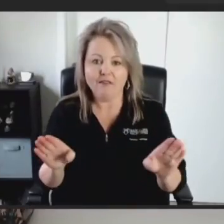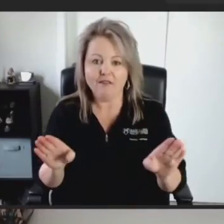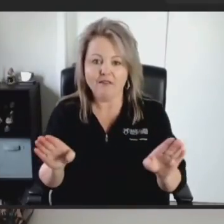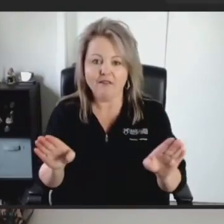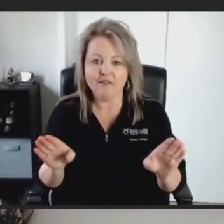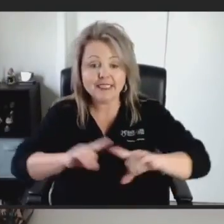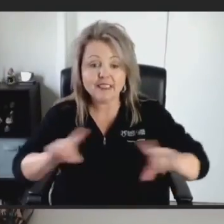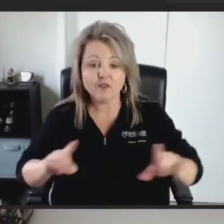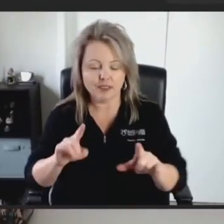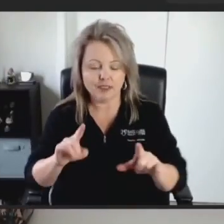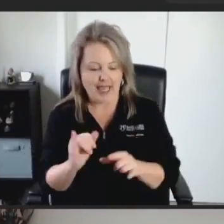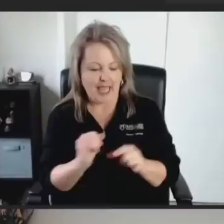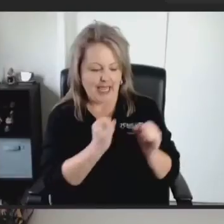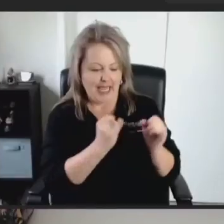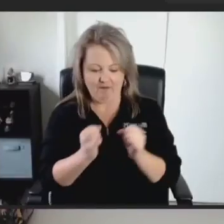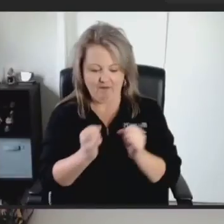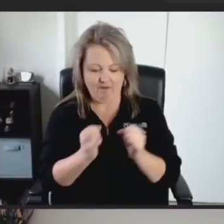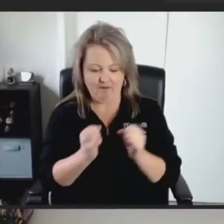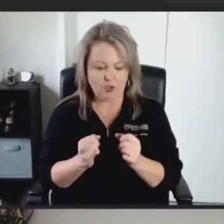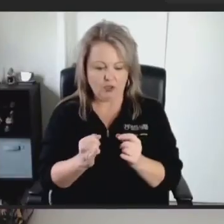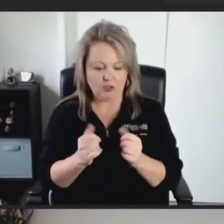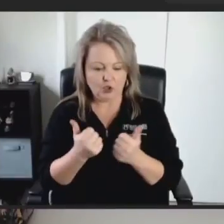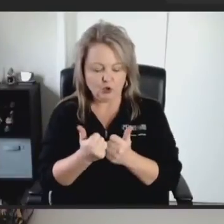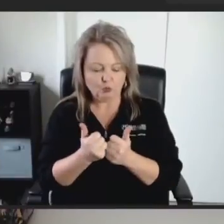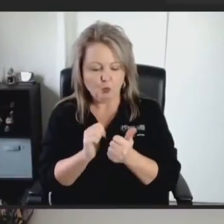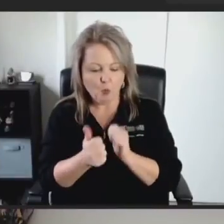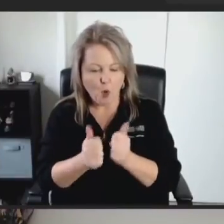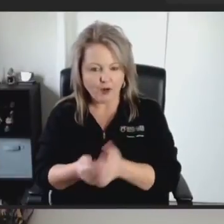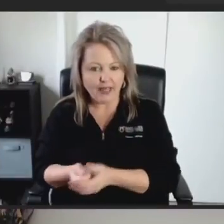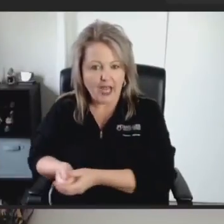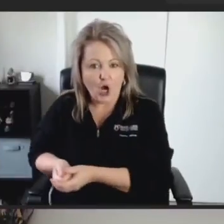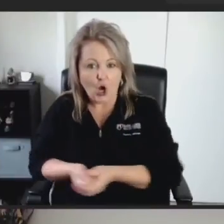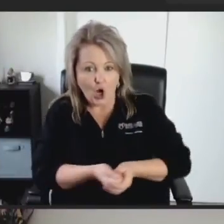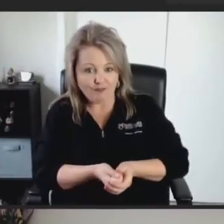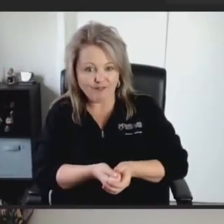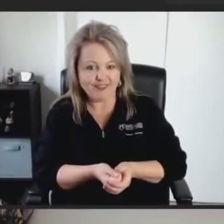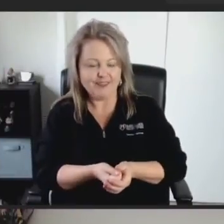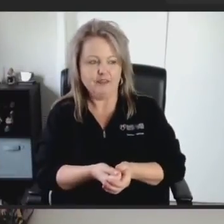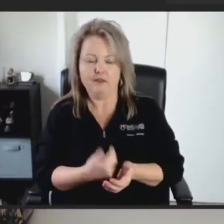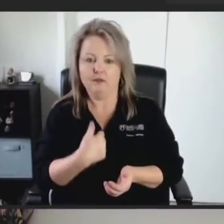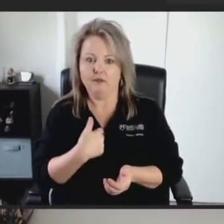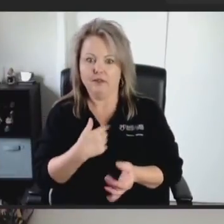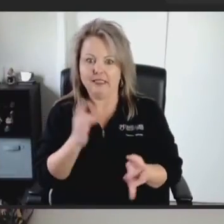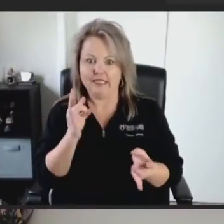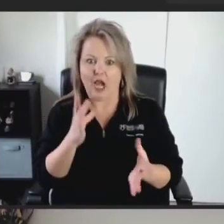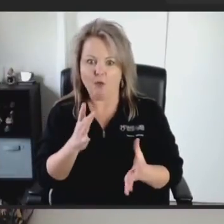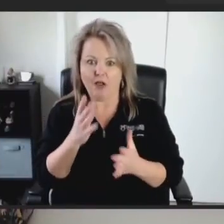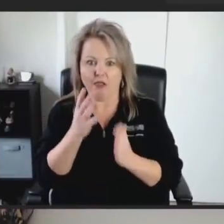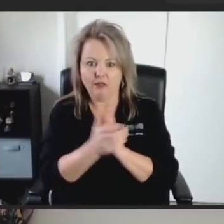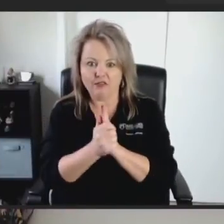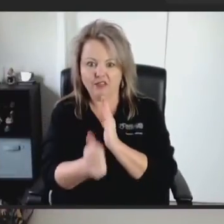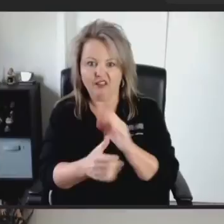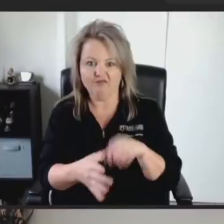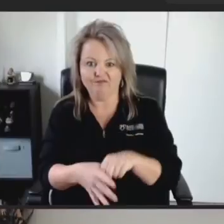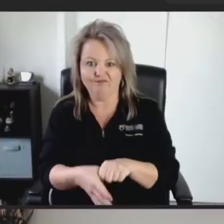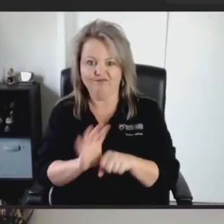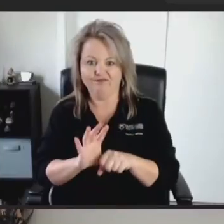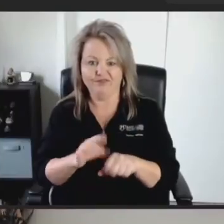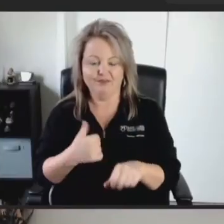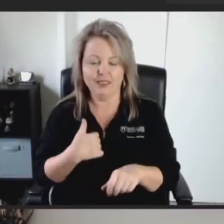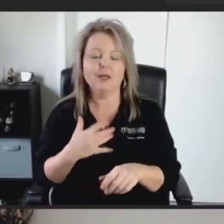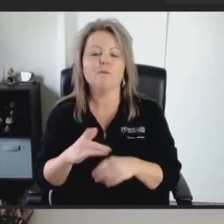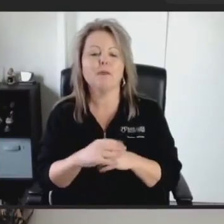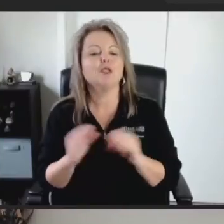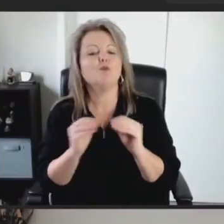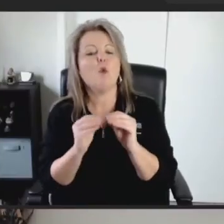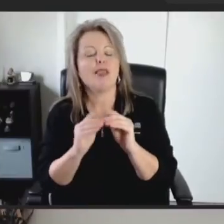individual sport like golf, which is probably a bad example for me because I'm a terrible golfer, but more like a team sport. In